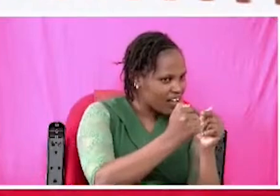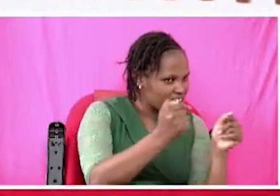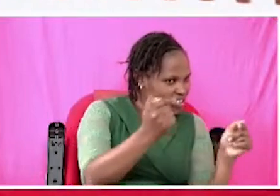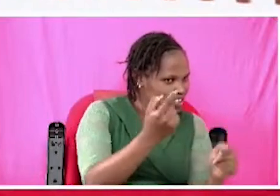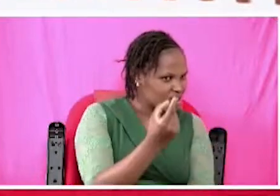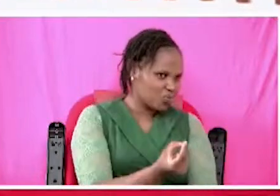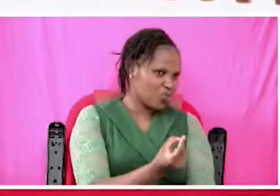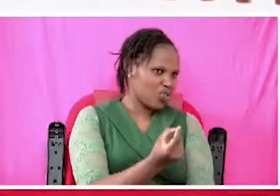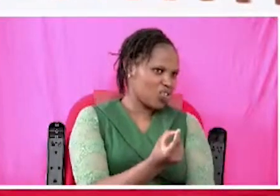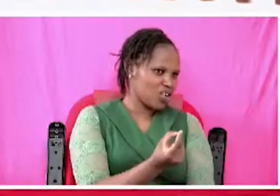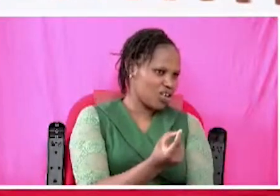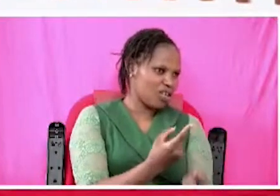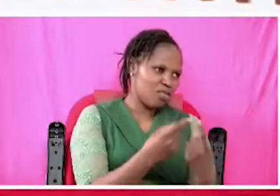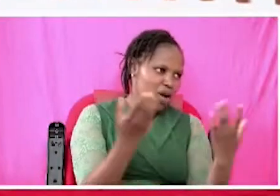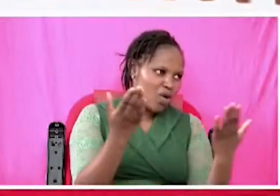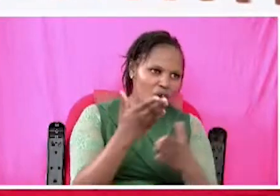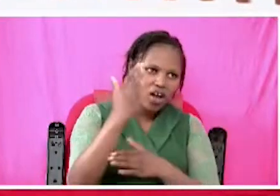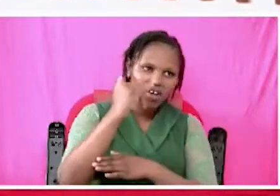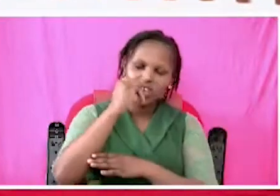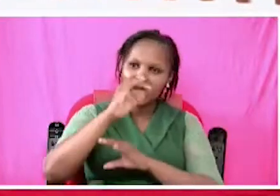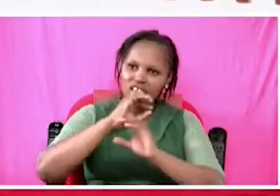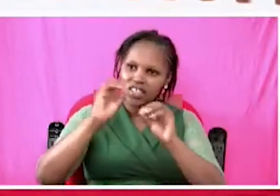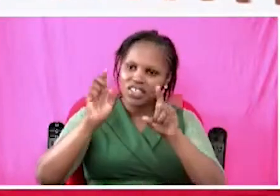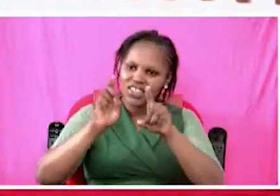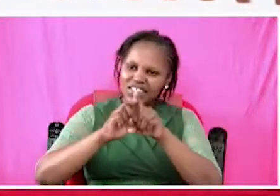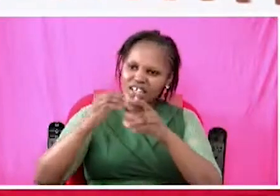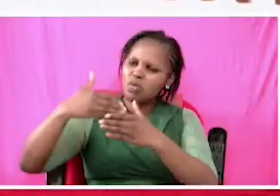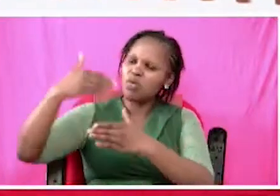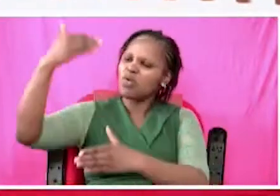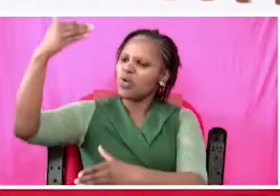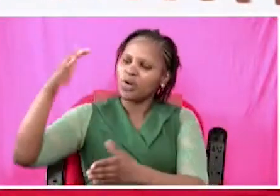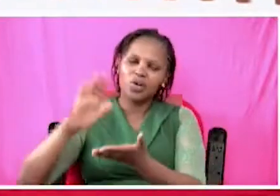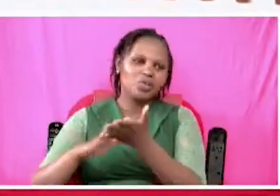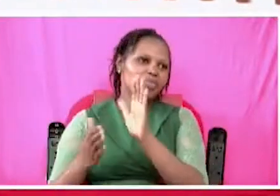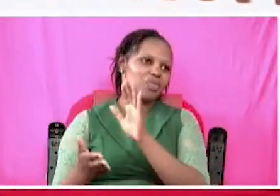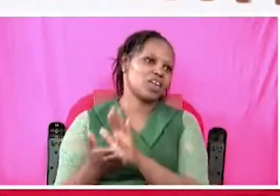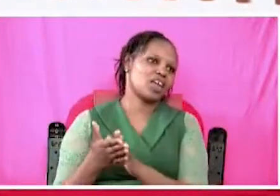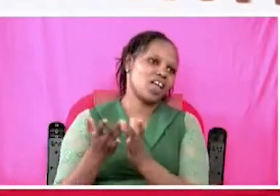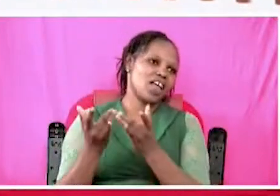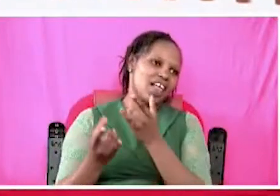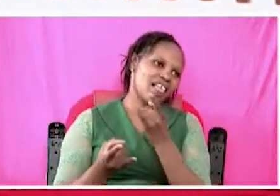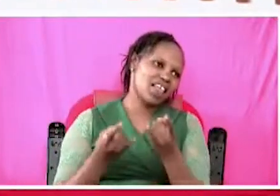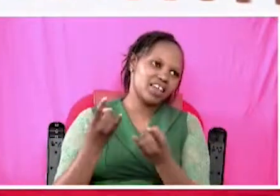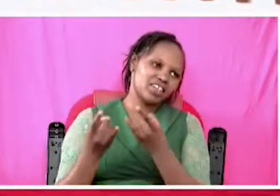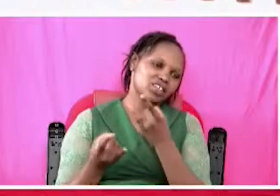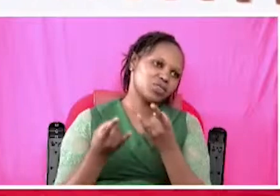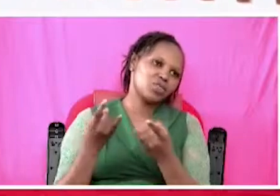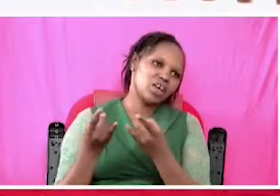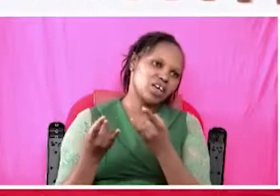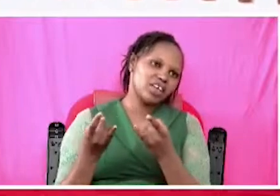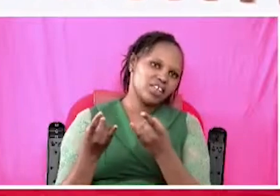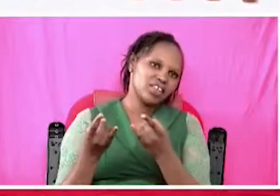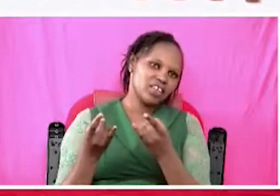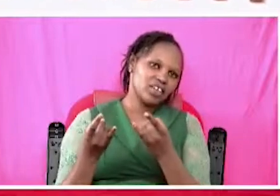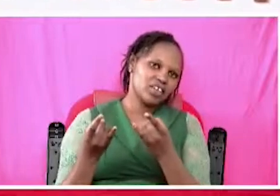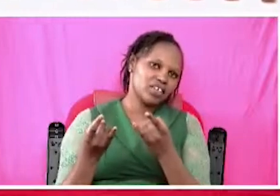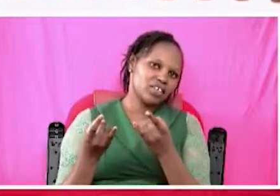is not, even the wall becomes like a spider's net. It can just be thrashed and